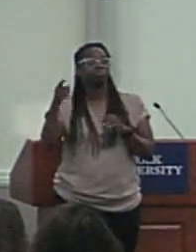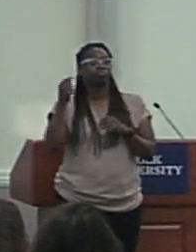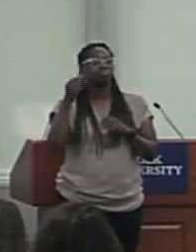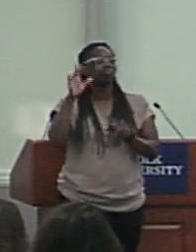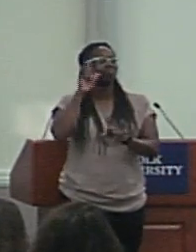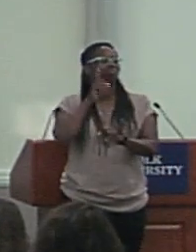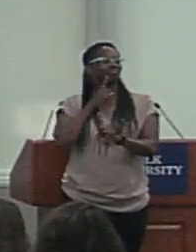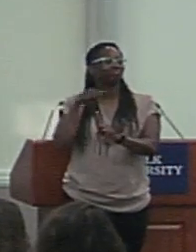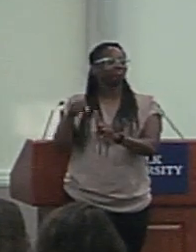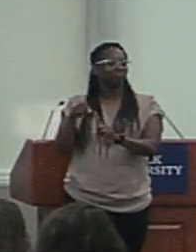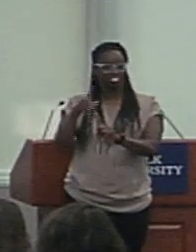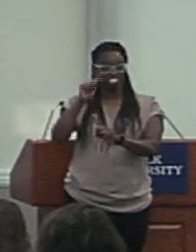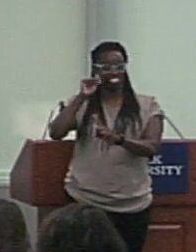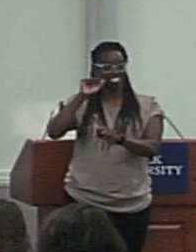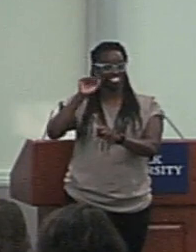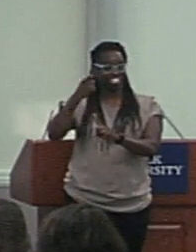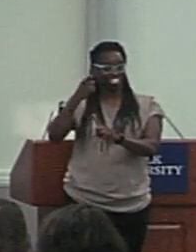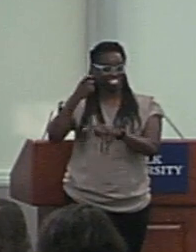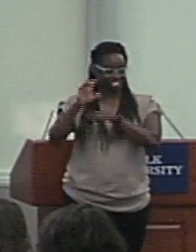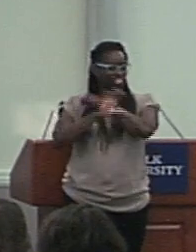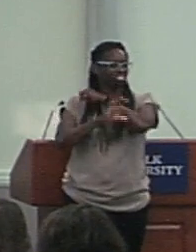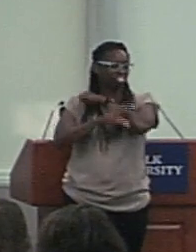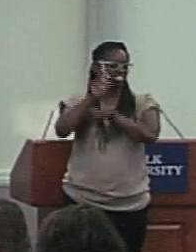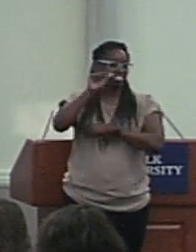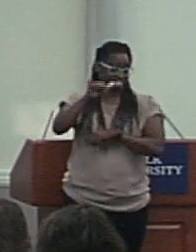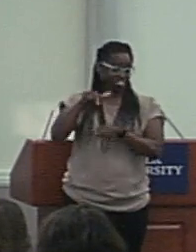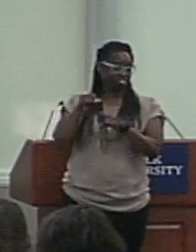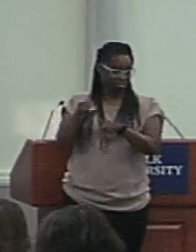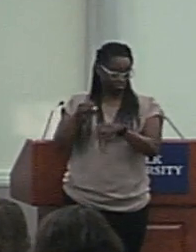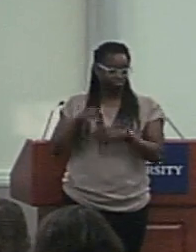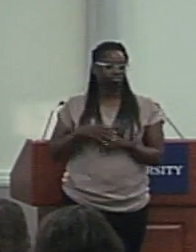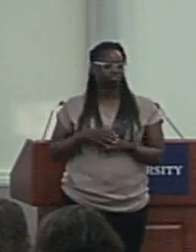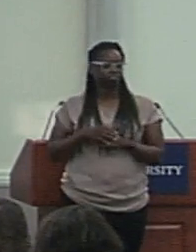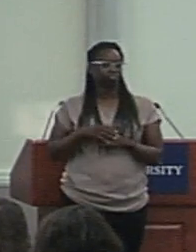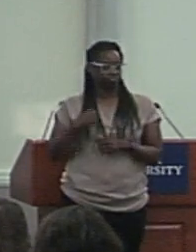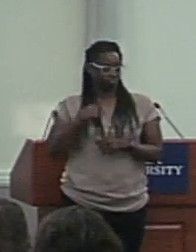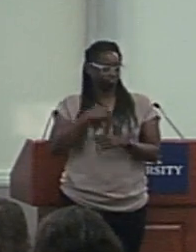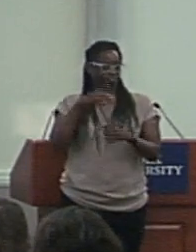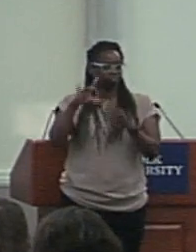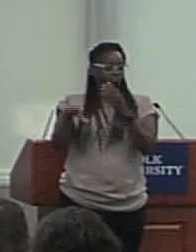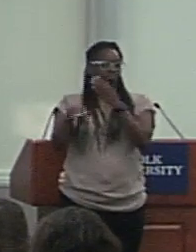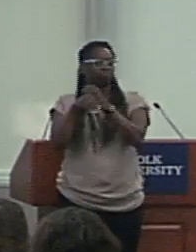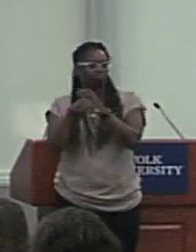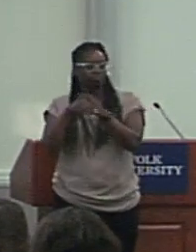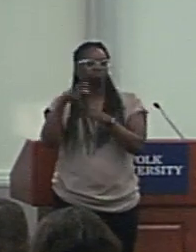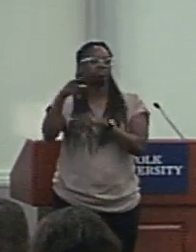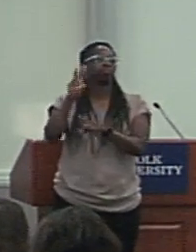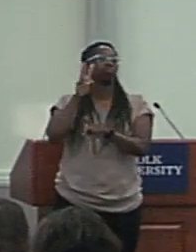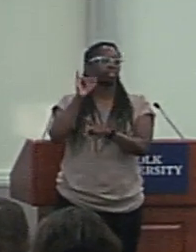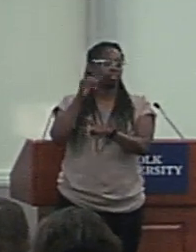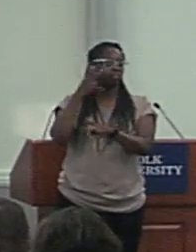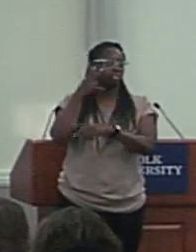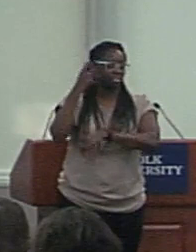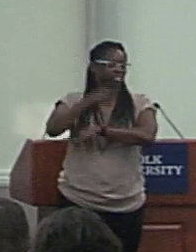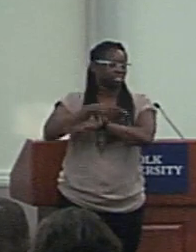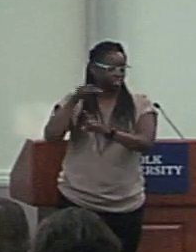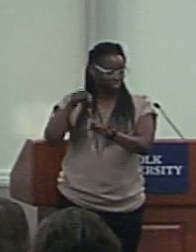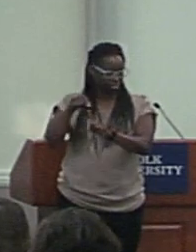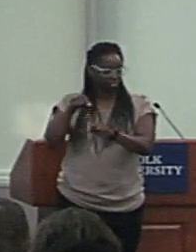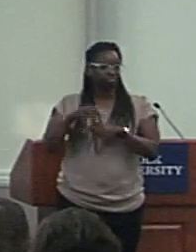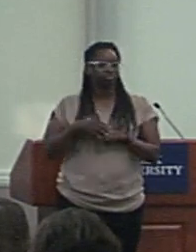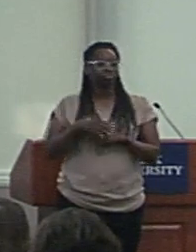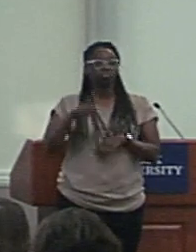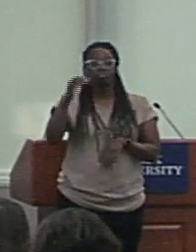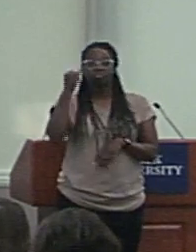days. And this year we piloted a visually impaired tax day. So that's free tax preparation for anyone who's deaf or visually impaired